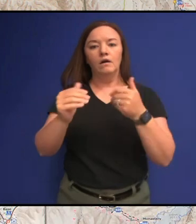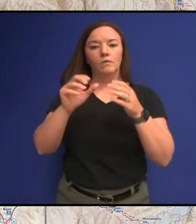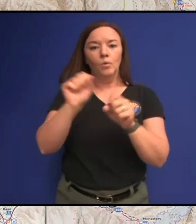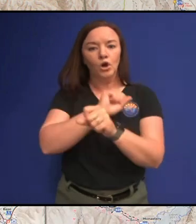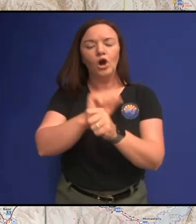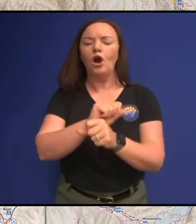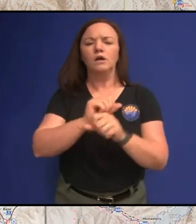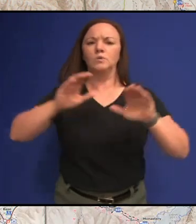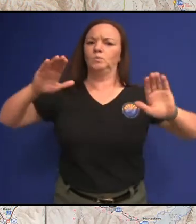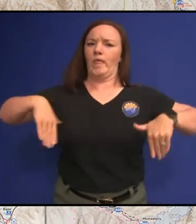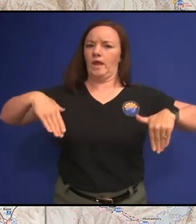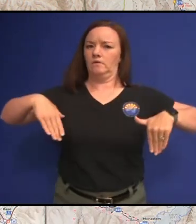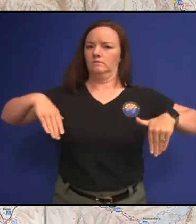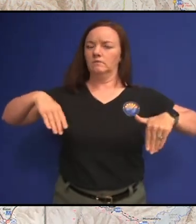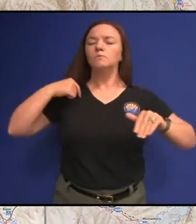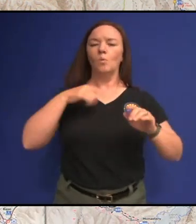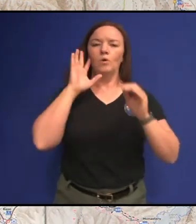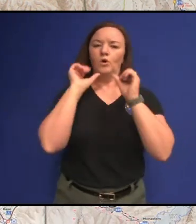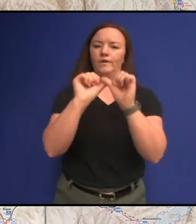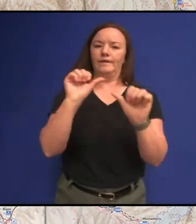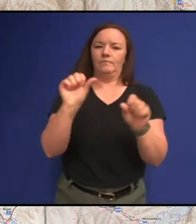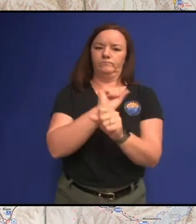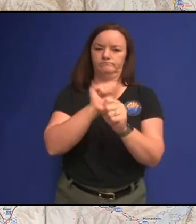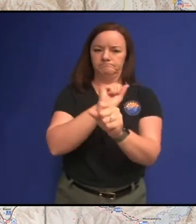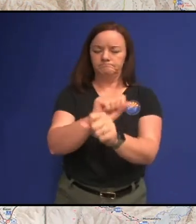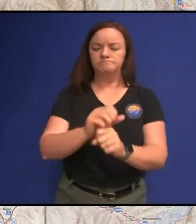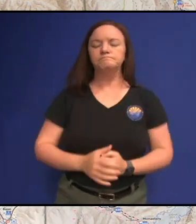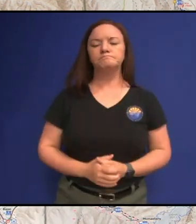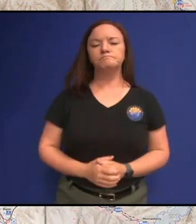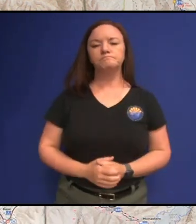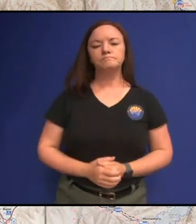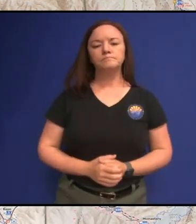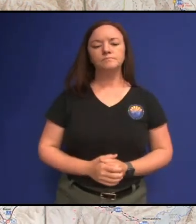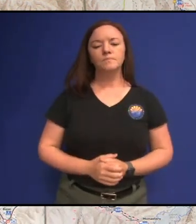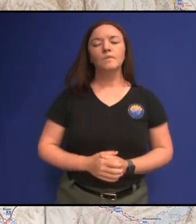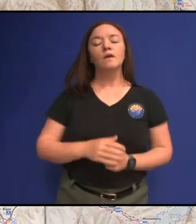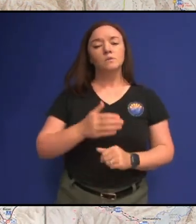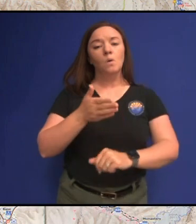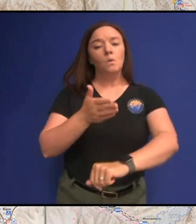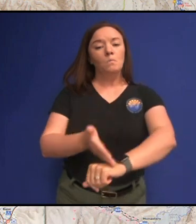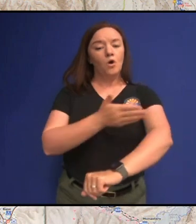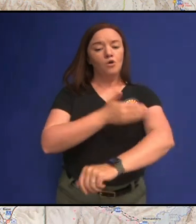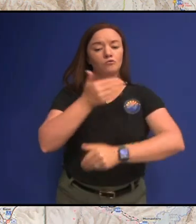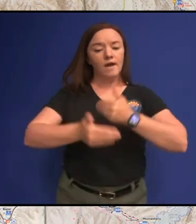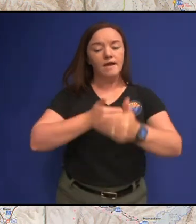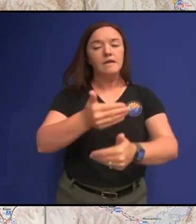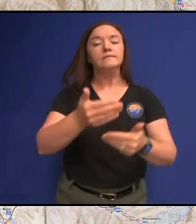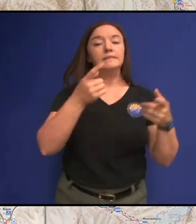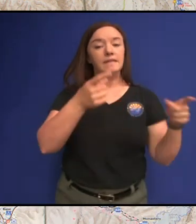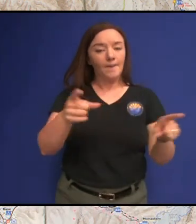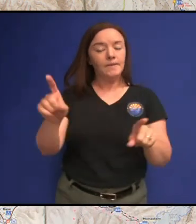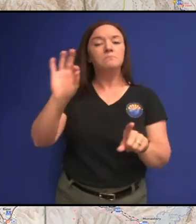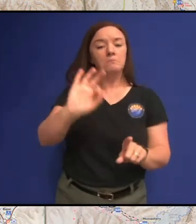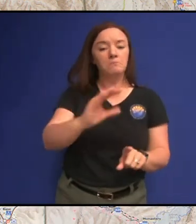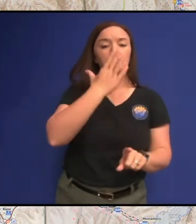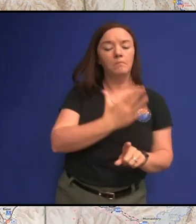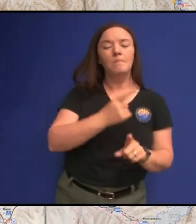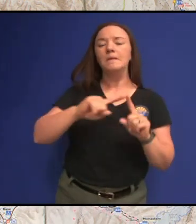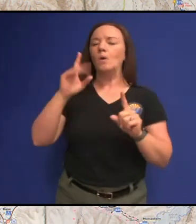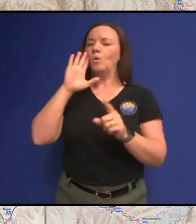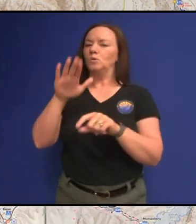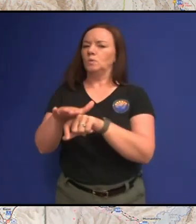good progress is being made. With that said, that progress is going to slow down over the next couple days and some components of it. So it's what